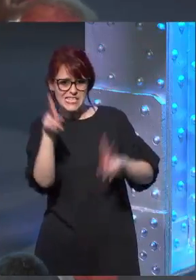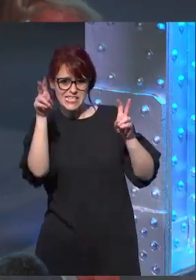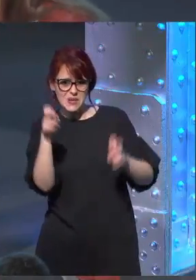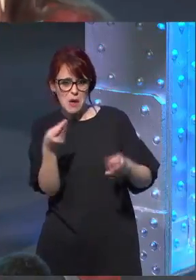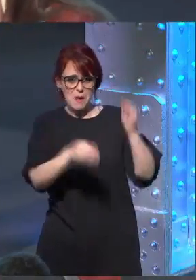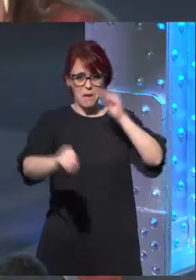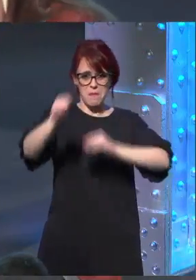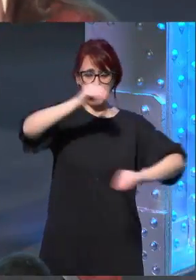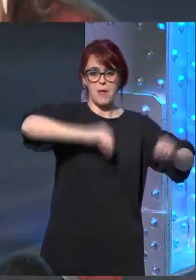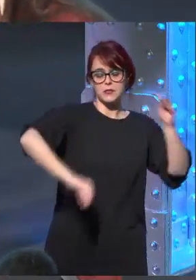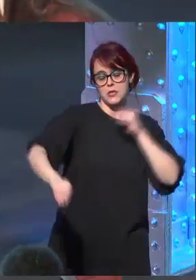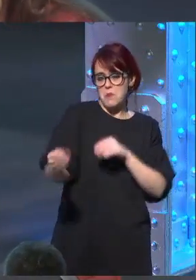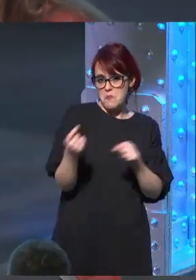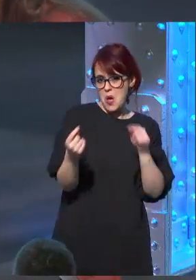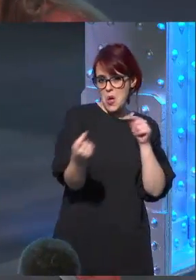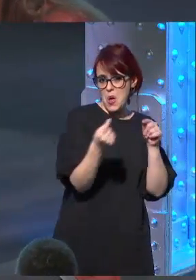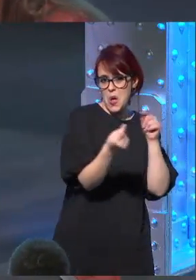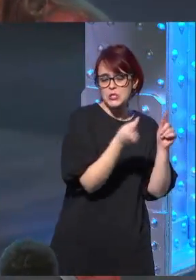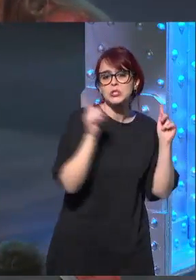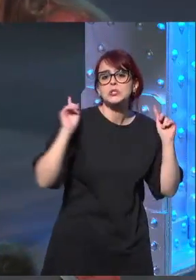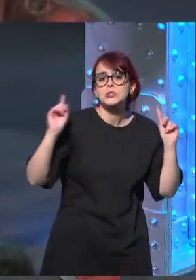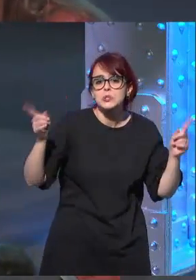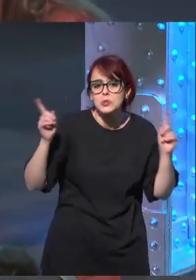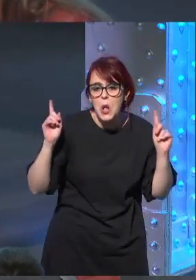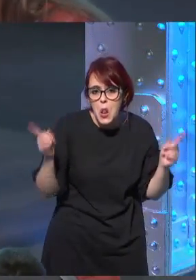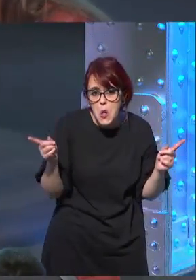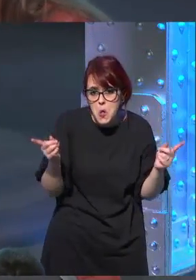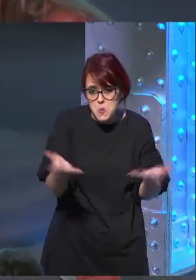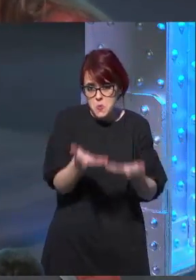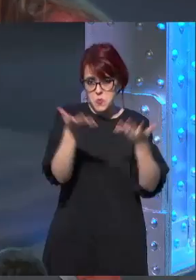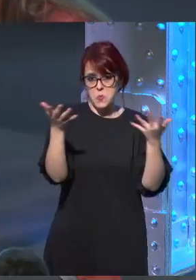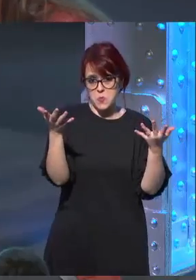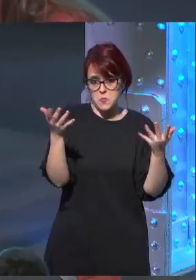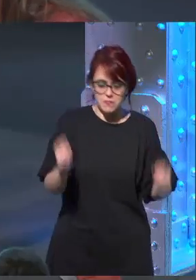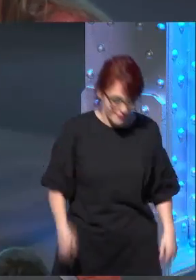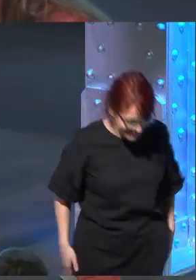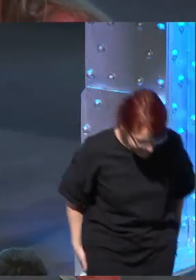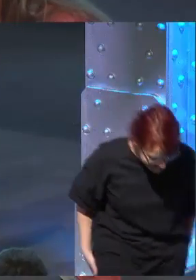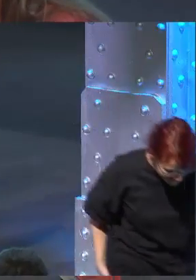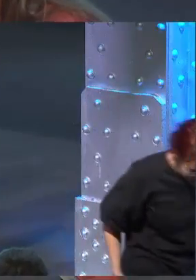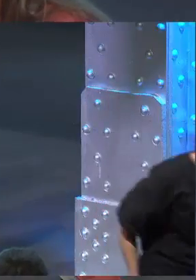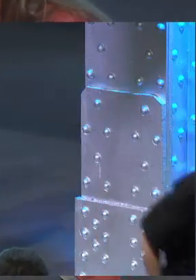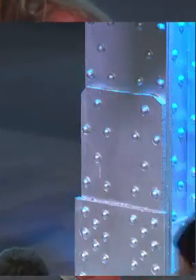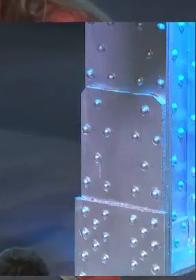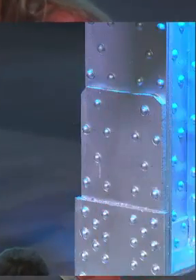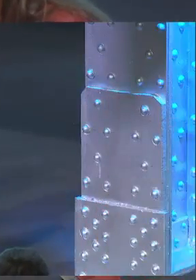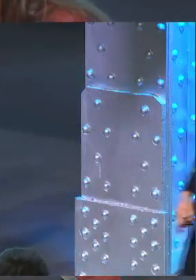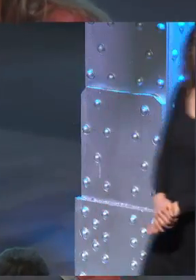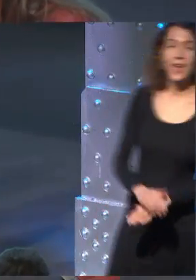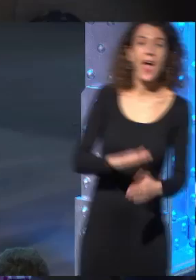then all the messages would be related to the exam. They're not about anything else.